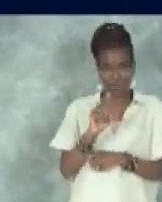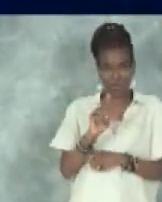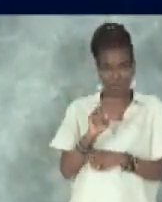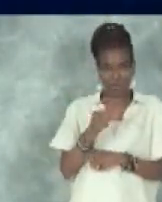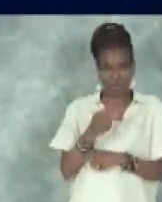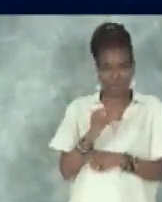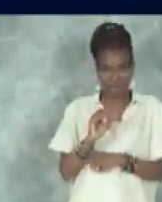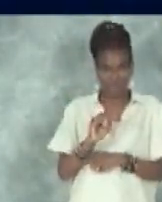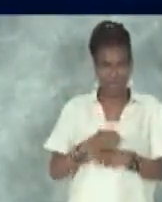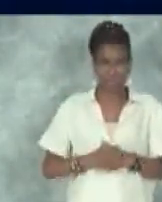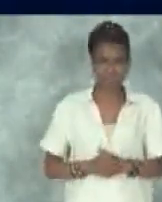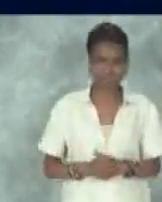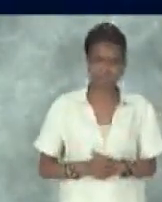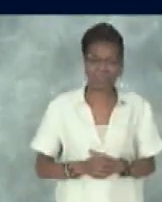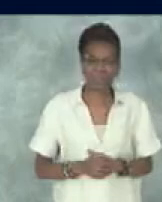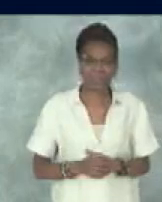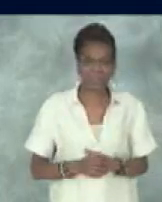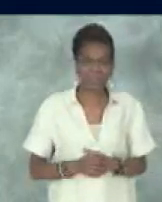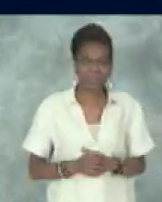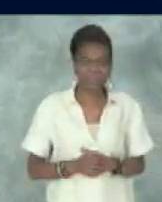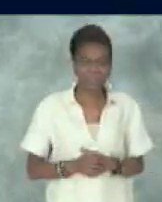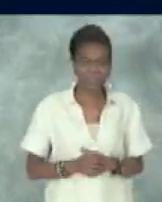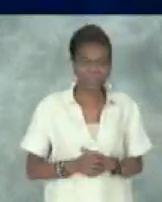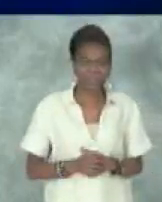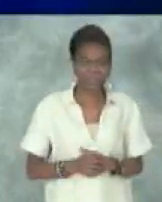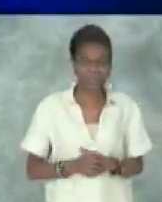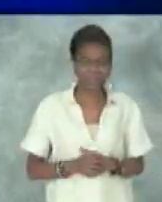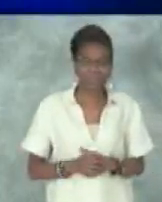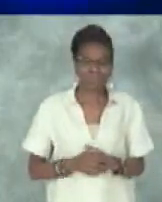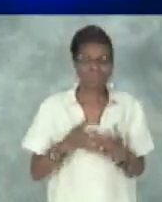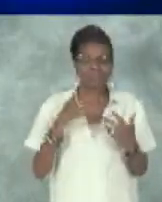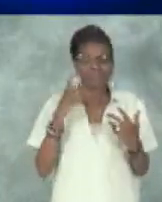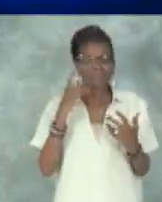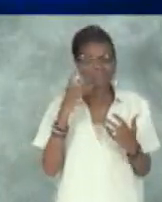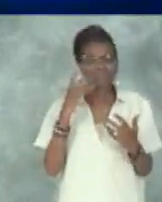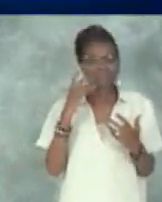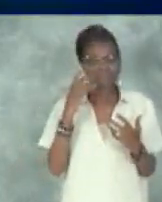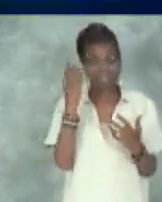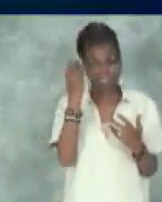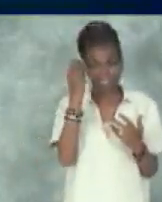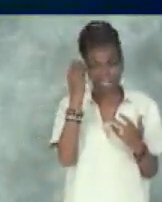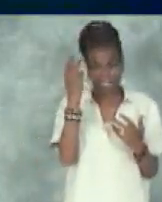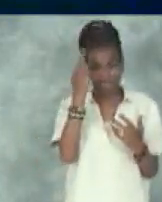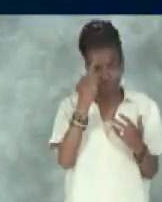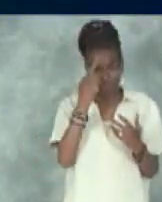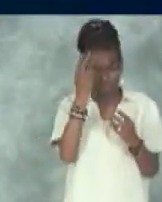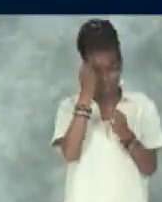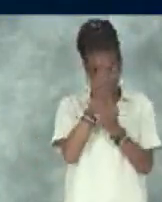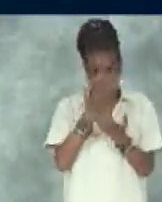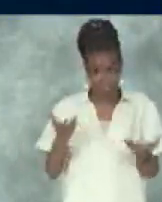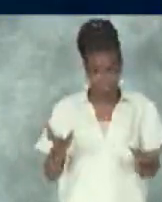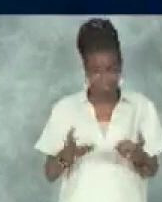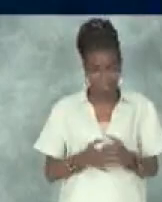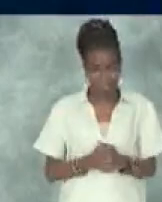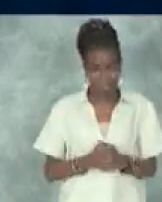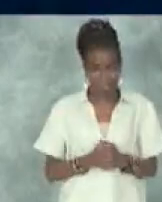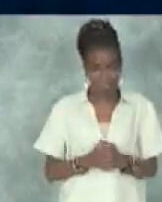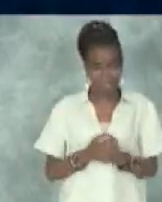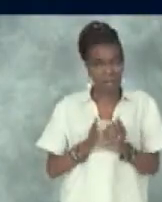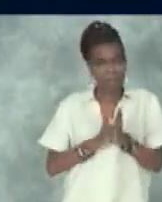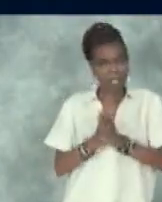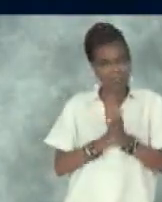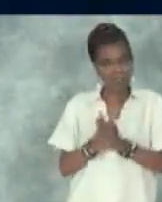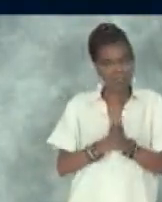band. Now, part of why I just told you that is because I understand motivation for me,